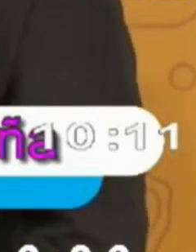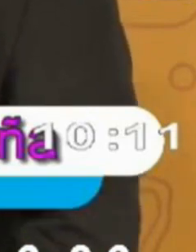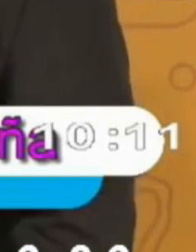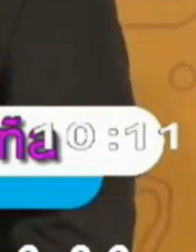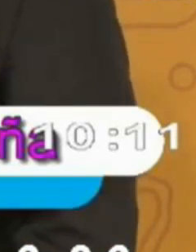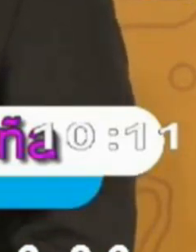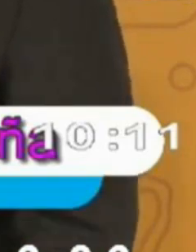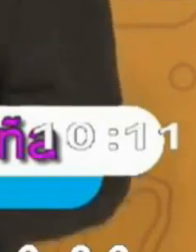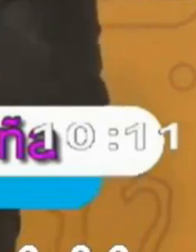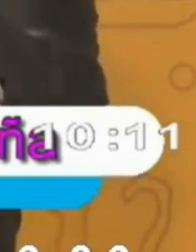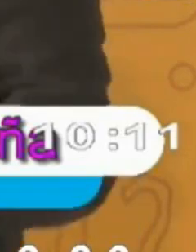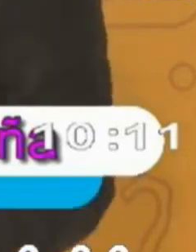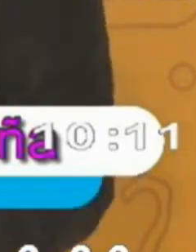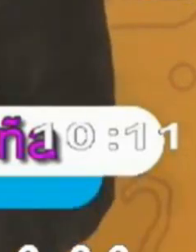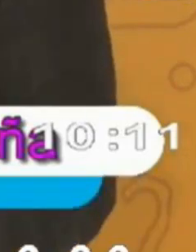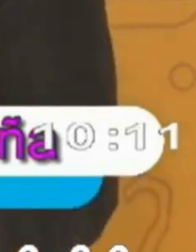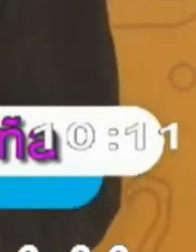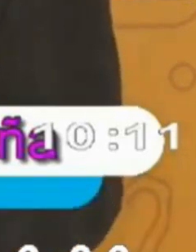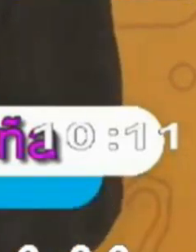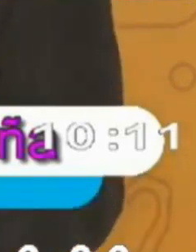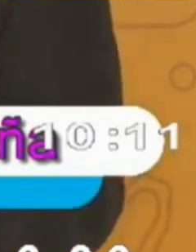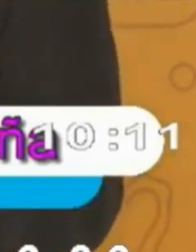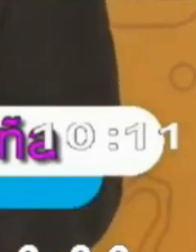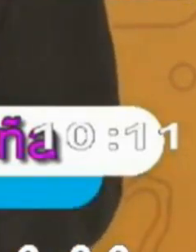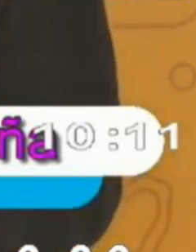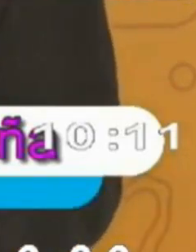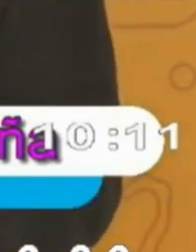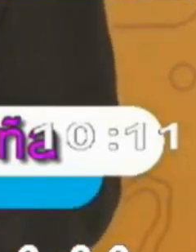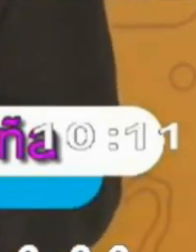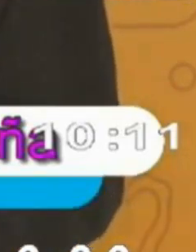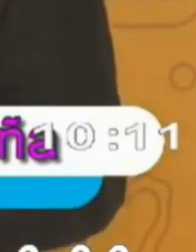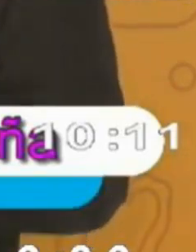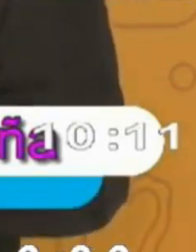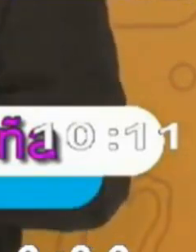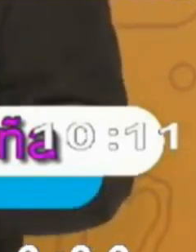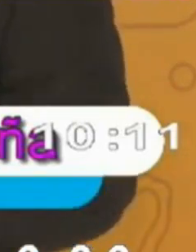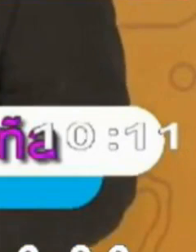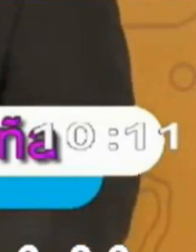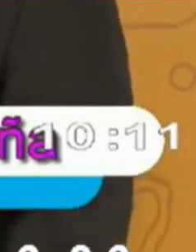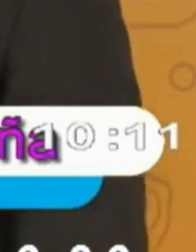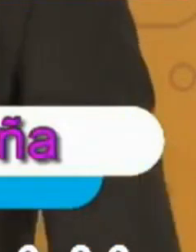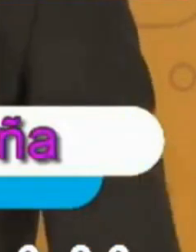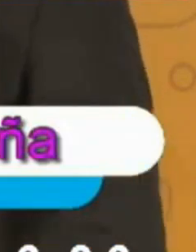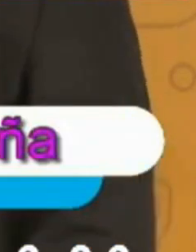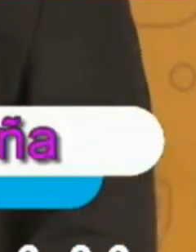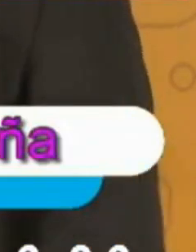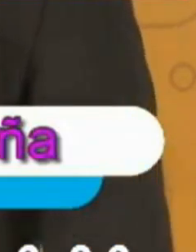compañero? Listo. ¿Nos acompañan? A las 3. 1, 2,